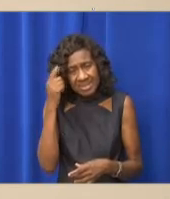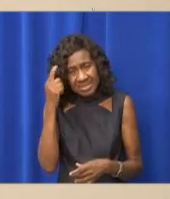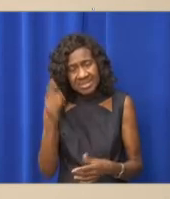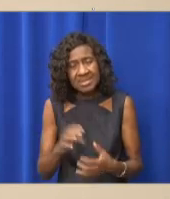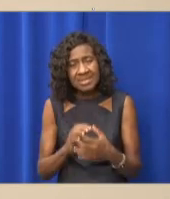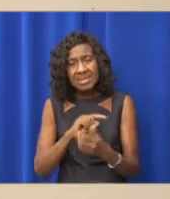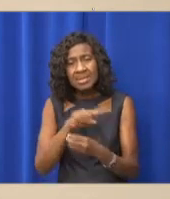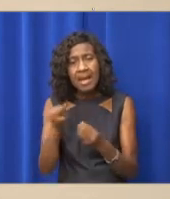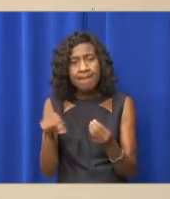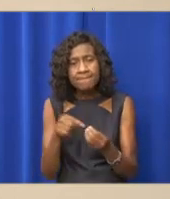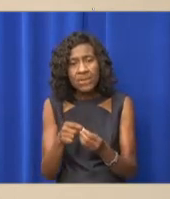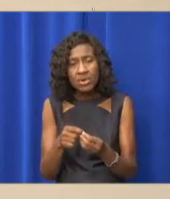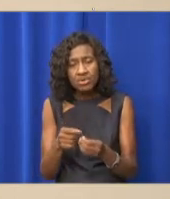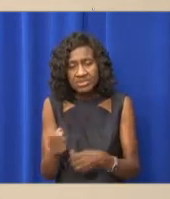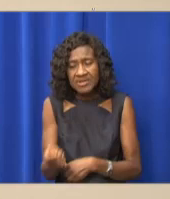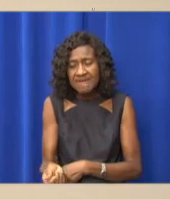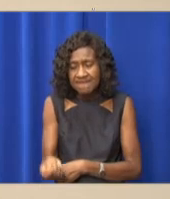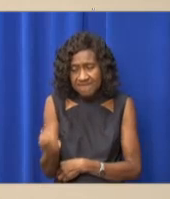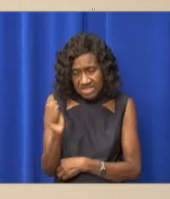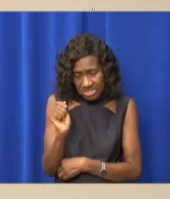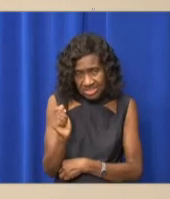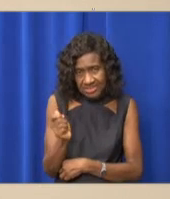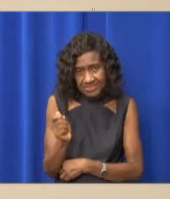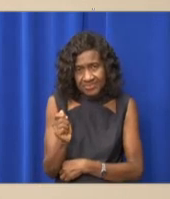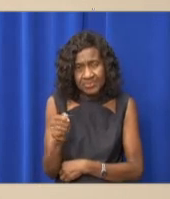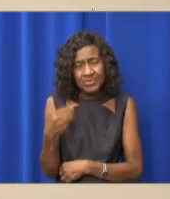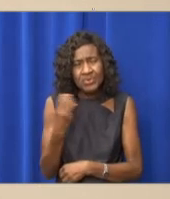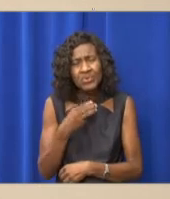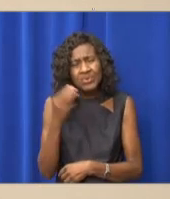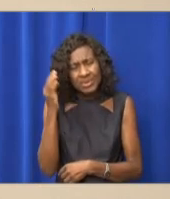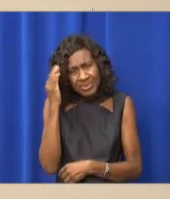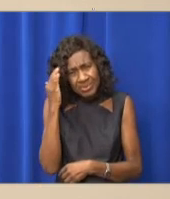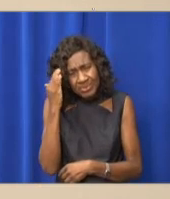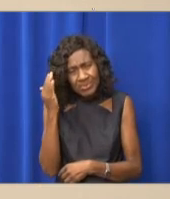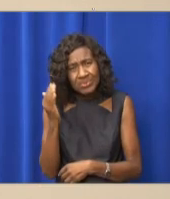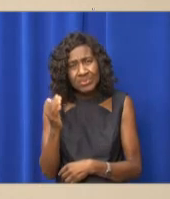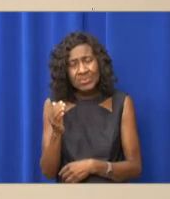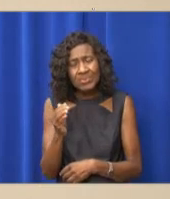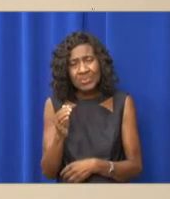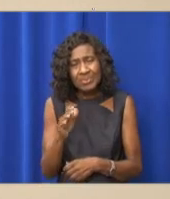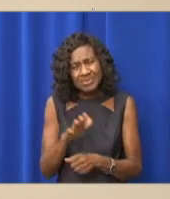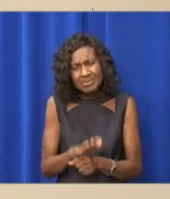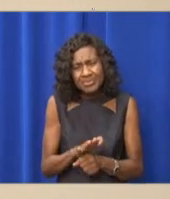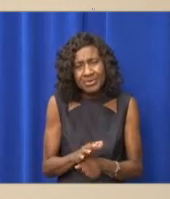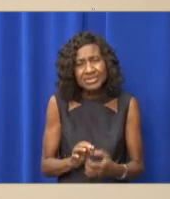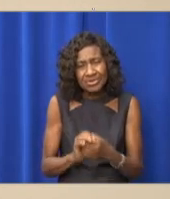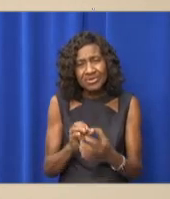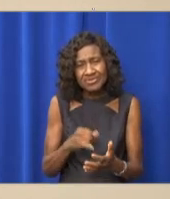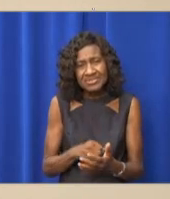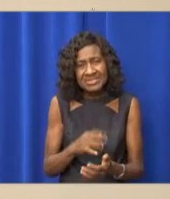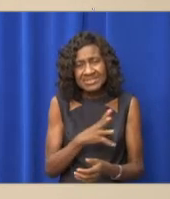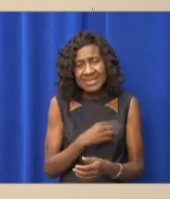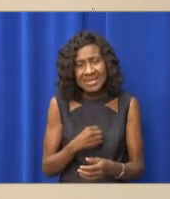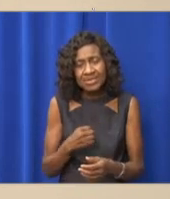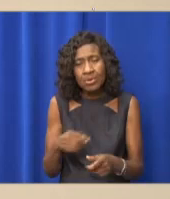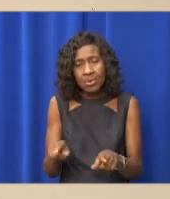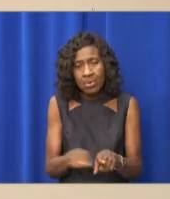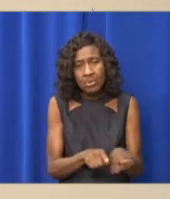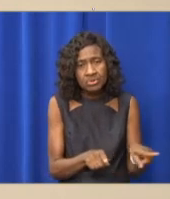fishing. We know what pressures there are about that, and also about access to the